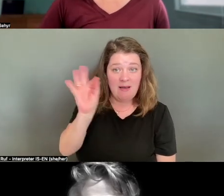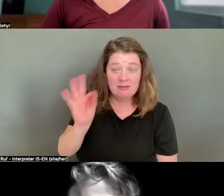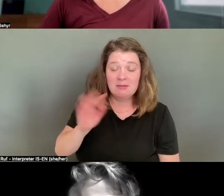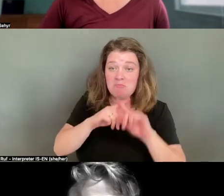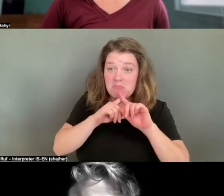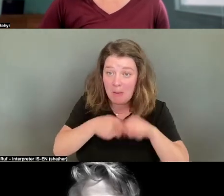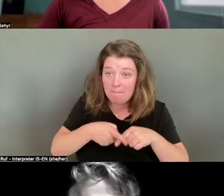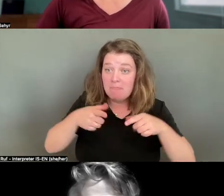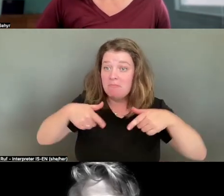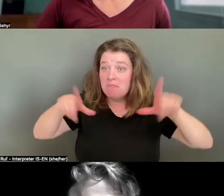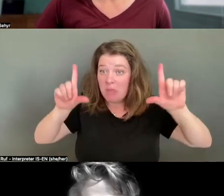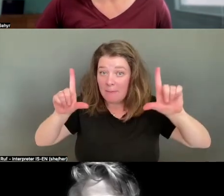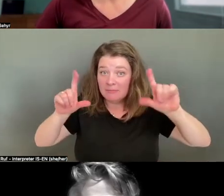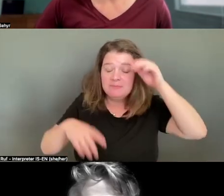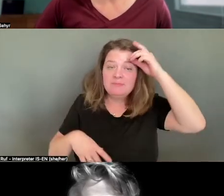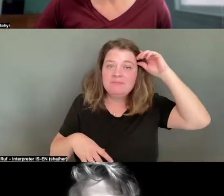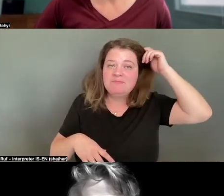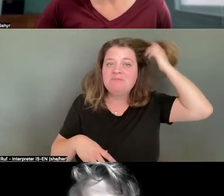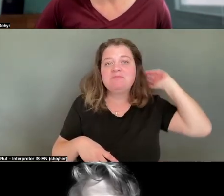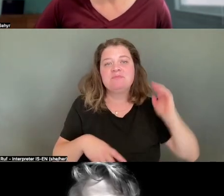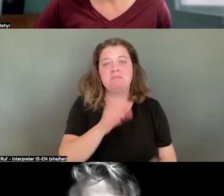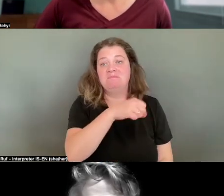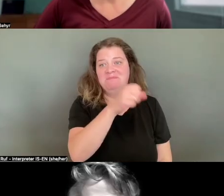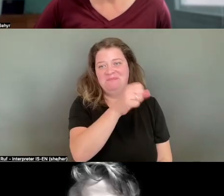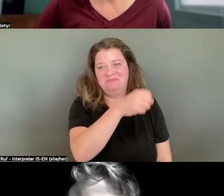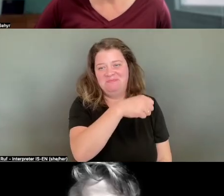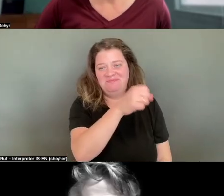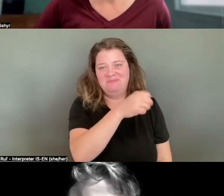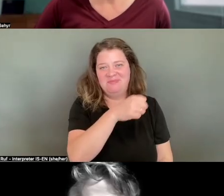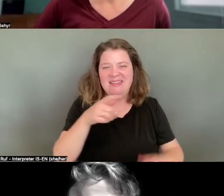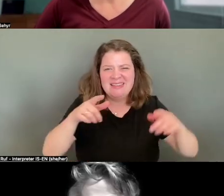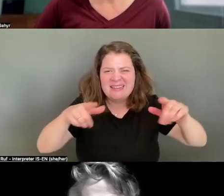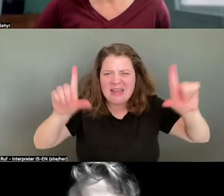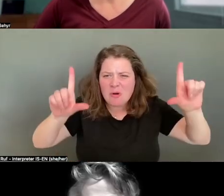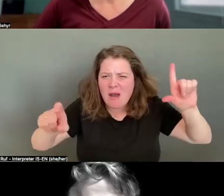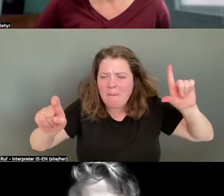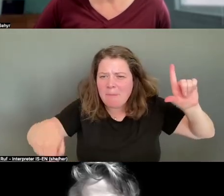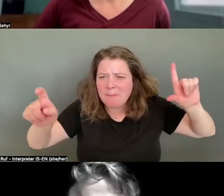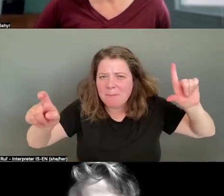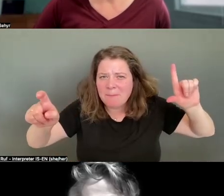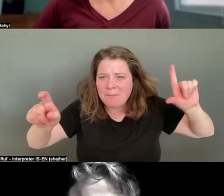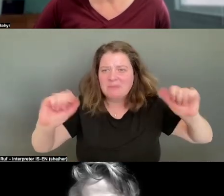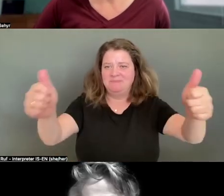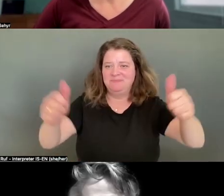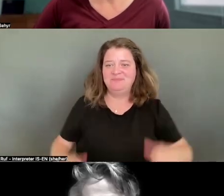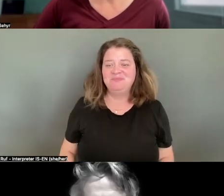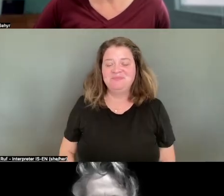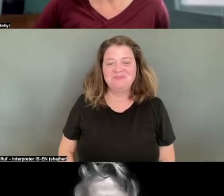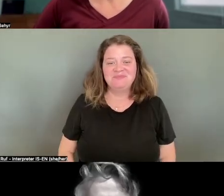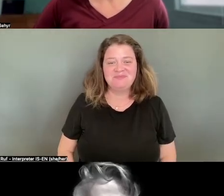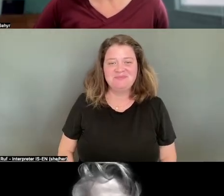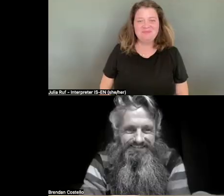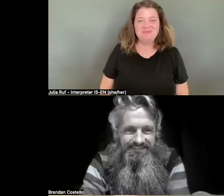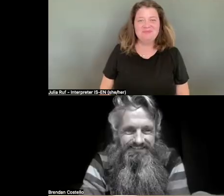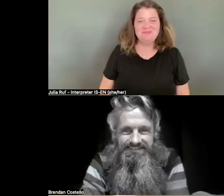camera? Sure. Camera. Right. So I was